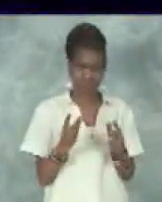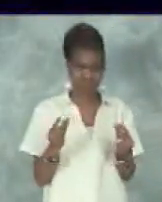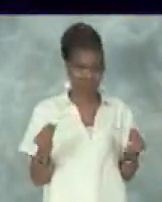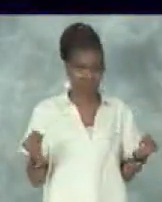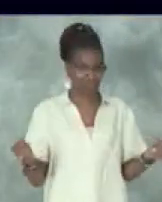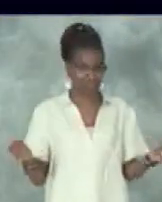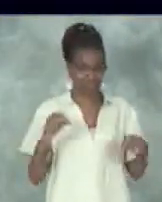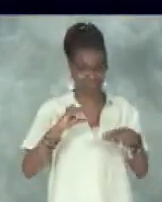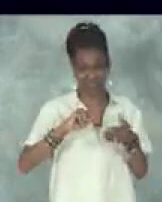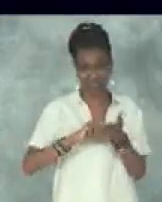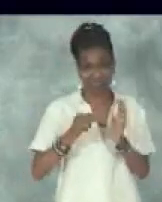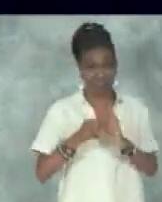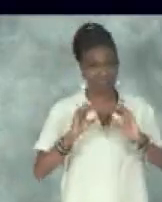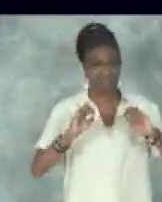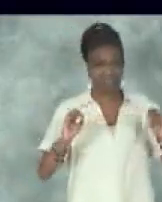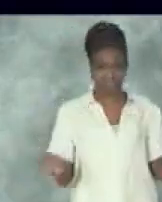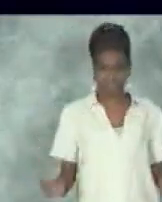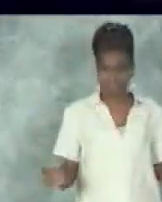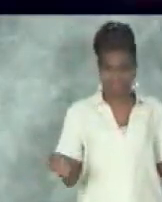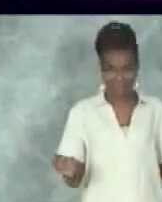is sinking. Said, my hope.